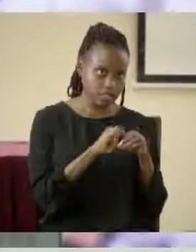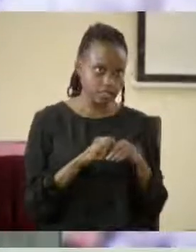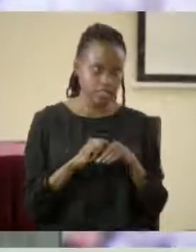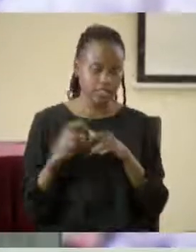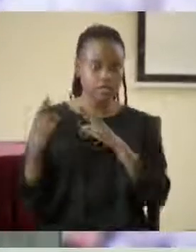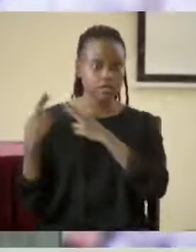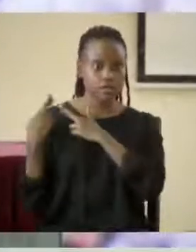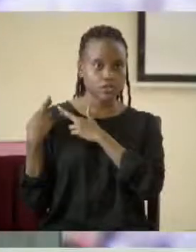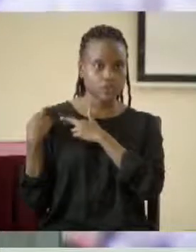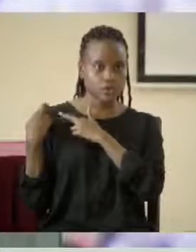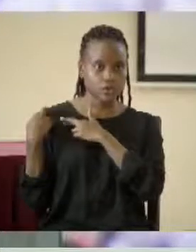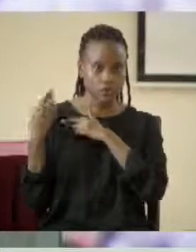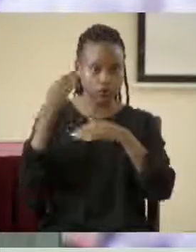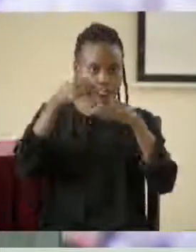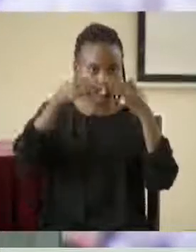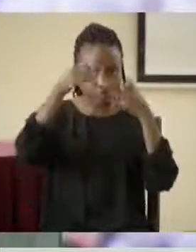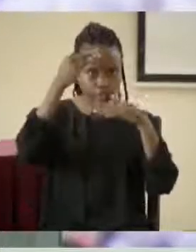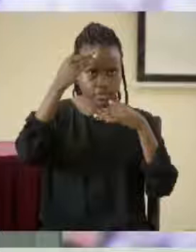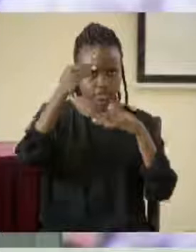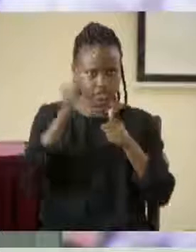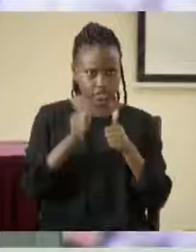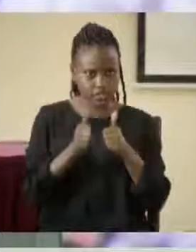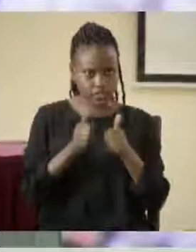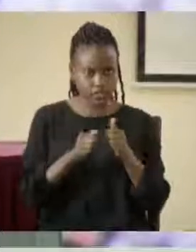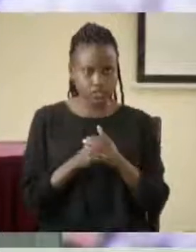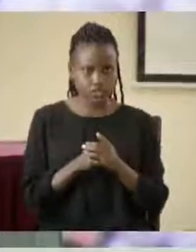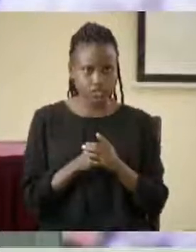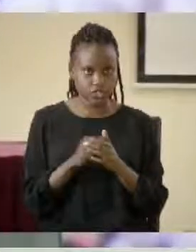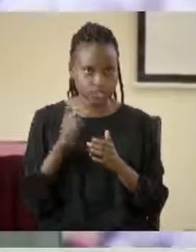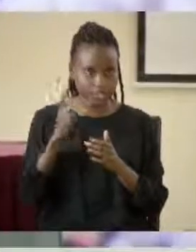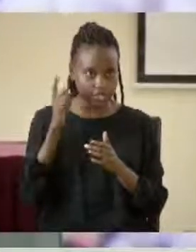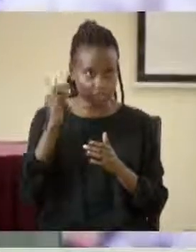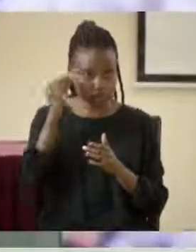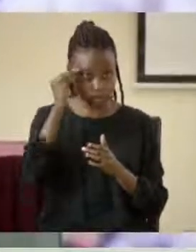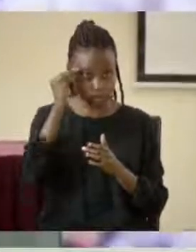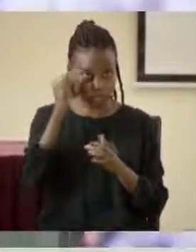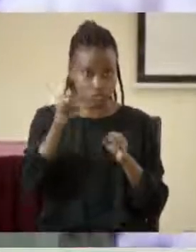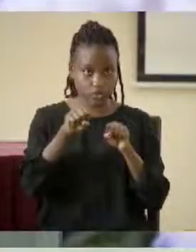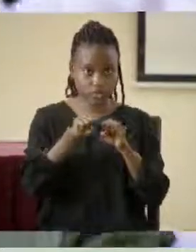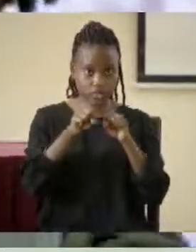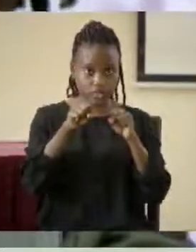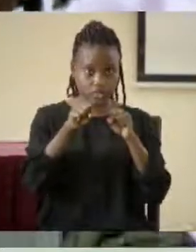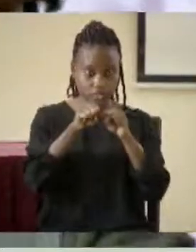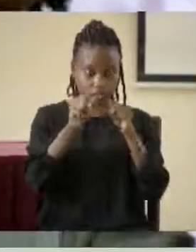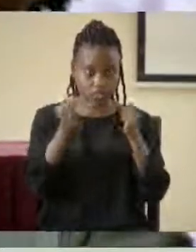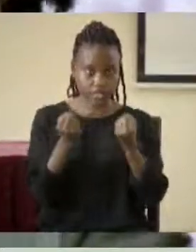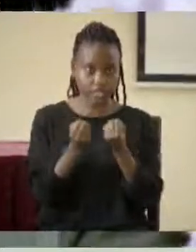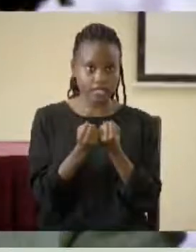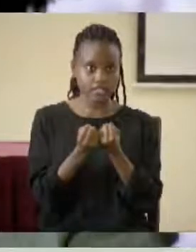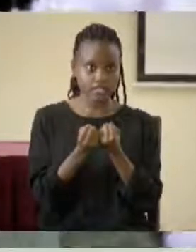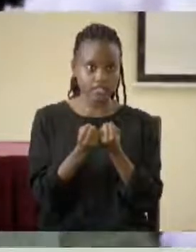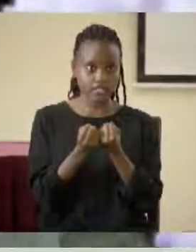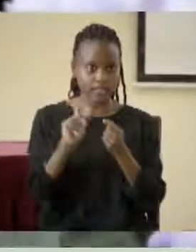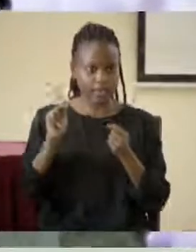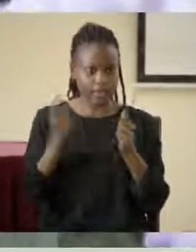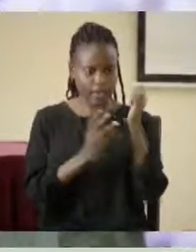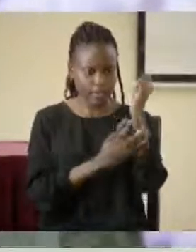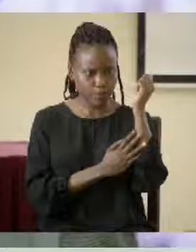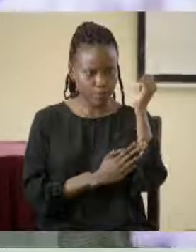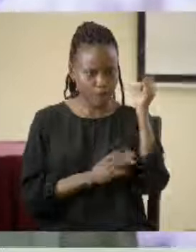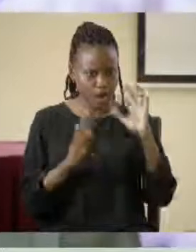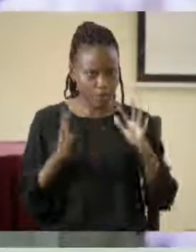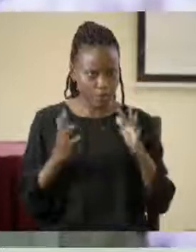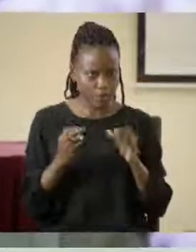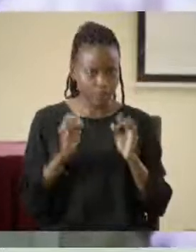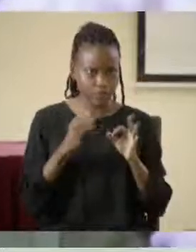role of university and legal education in society? How poorer would Kenya be if we said we were